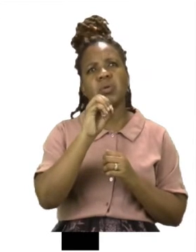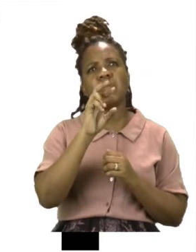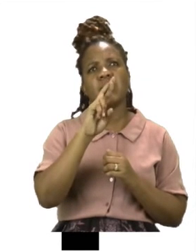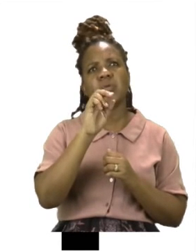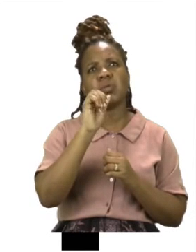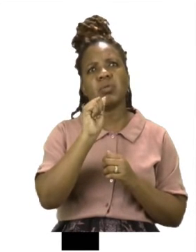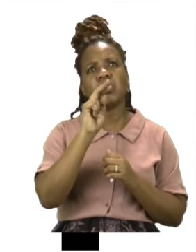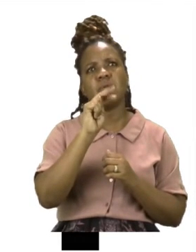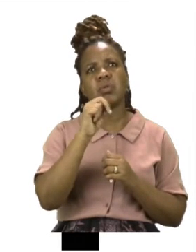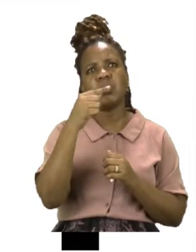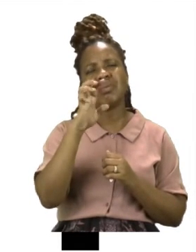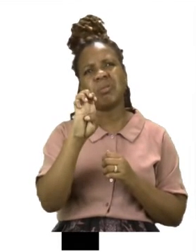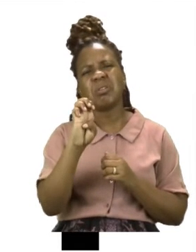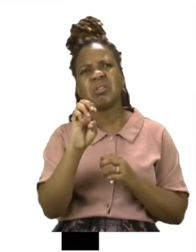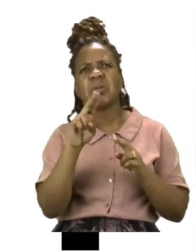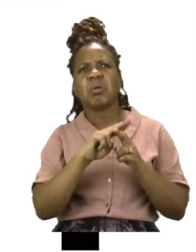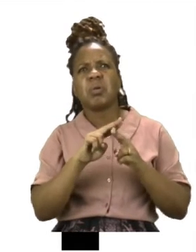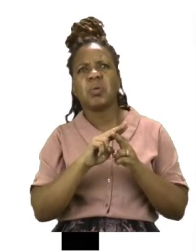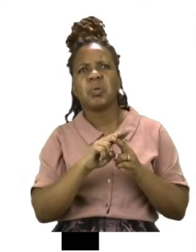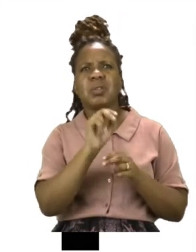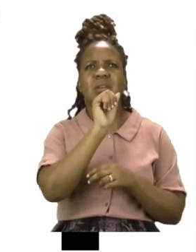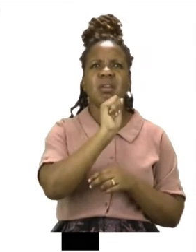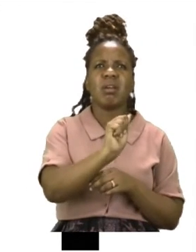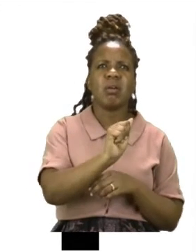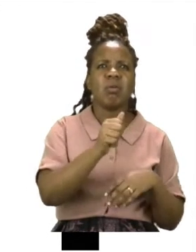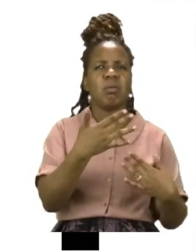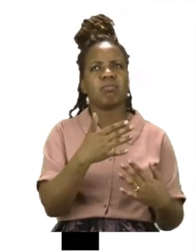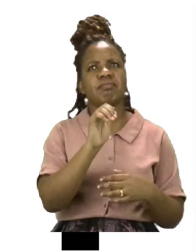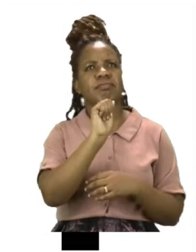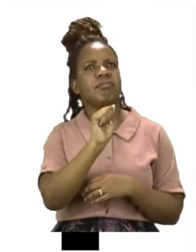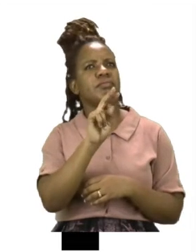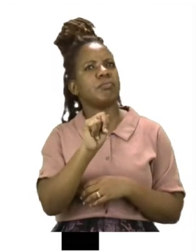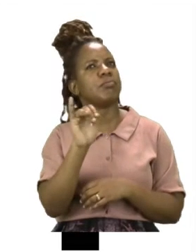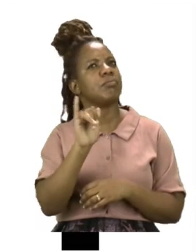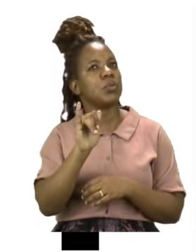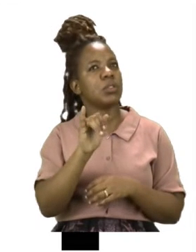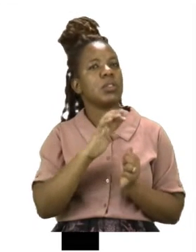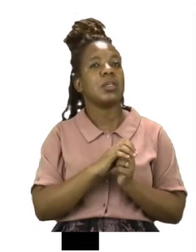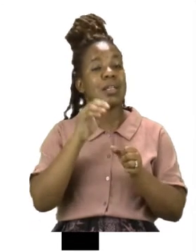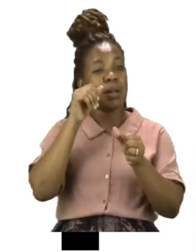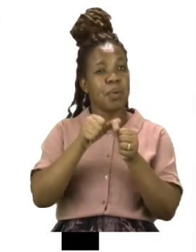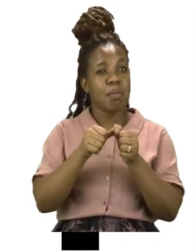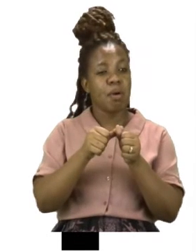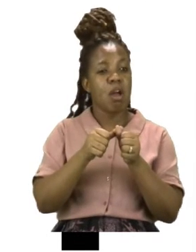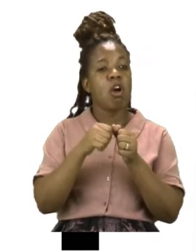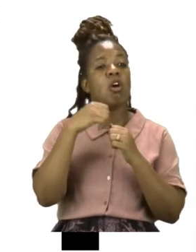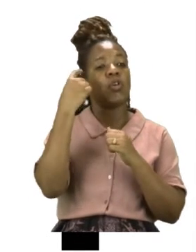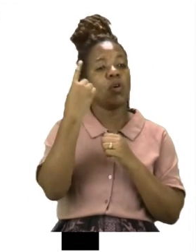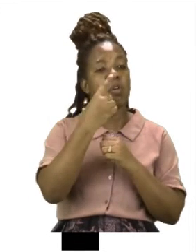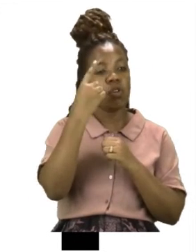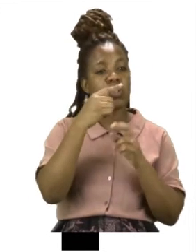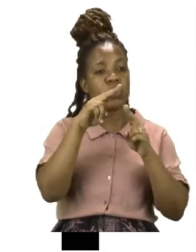say a orange or an orange? Now, if you remember our rule